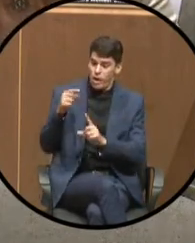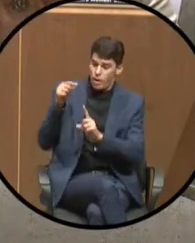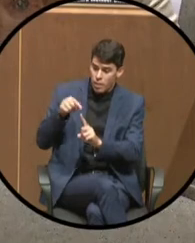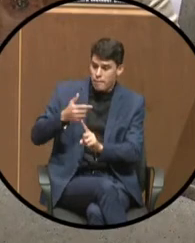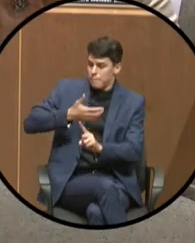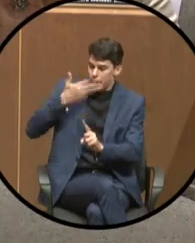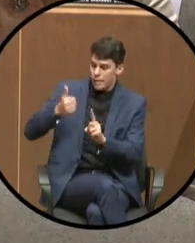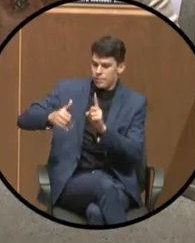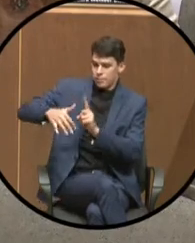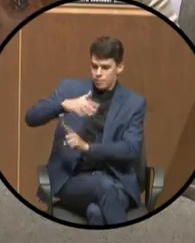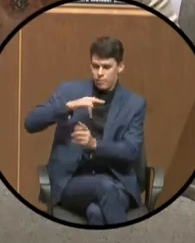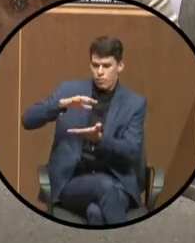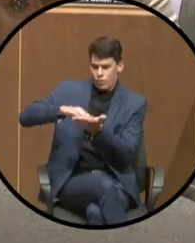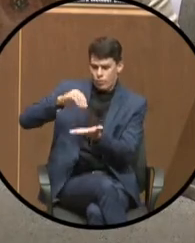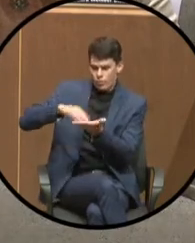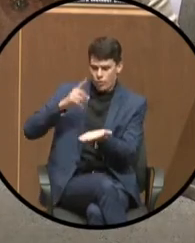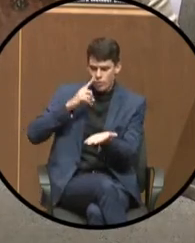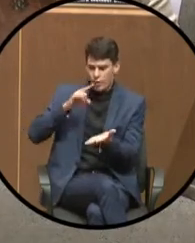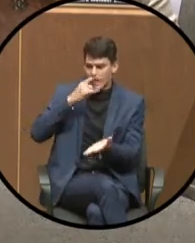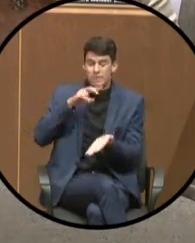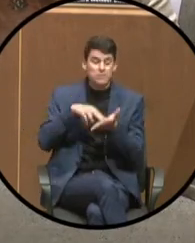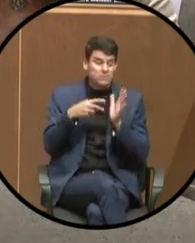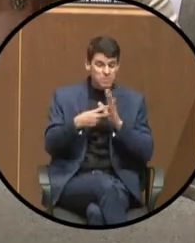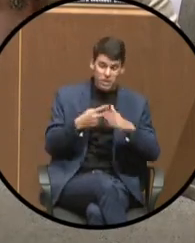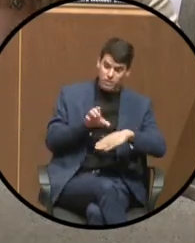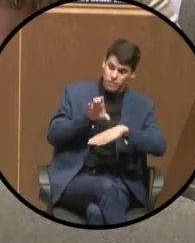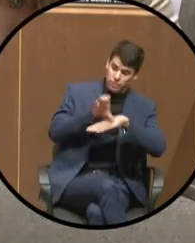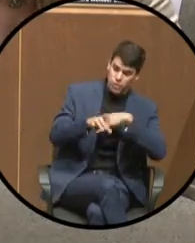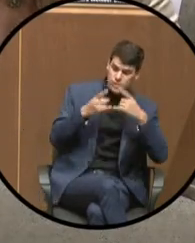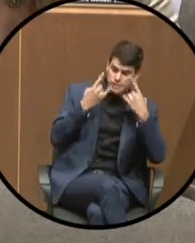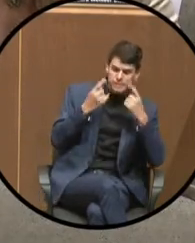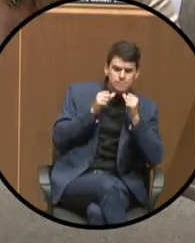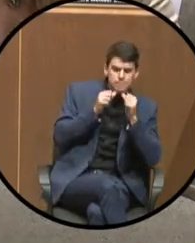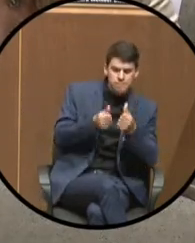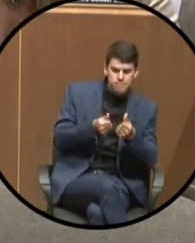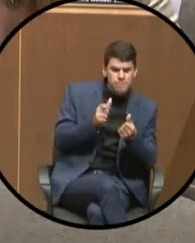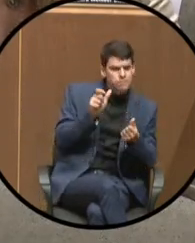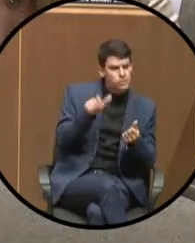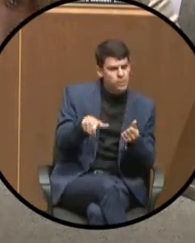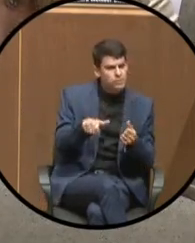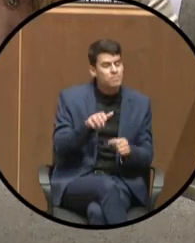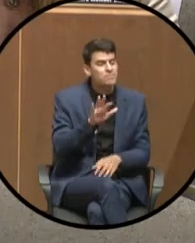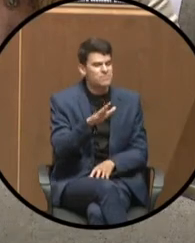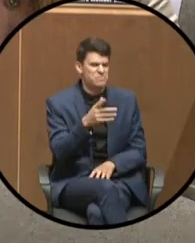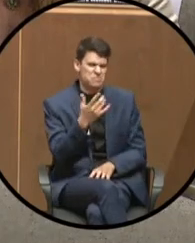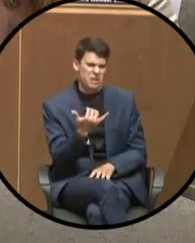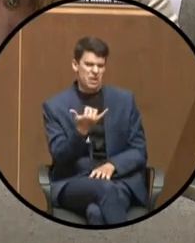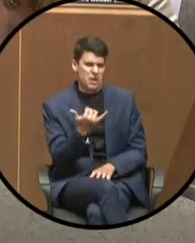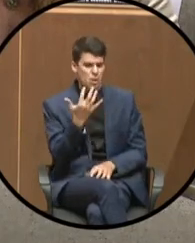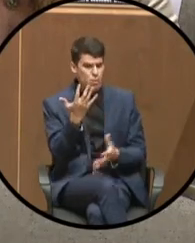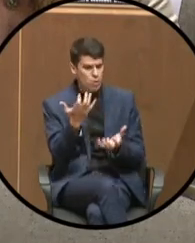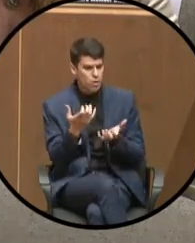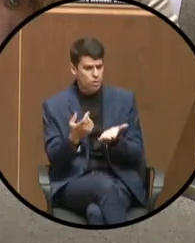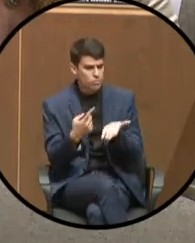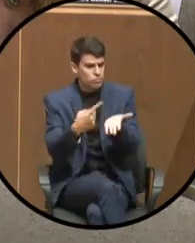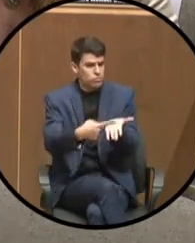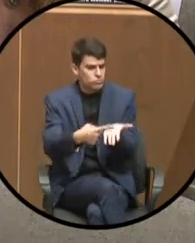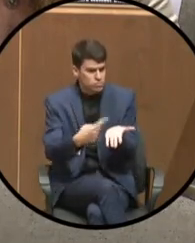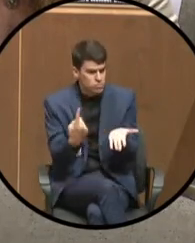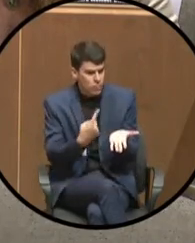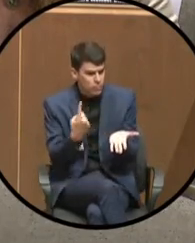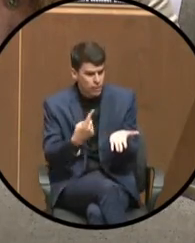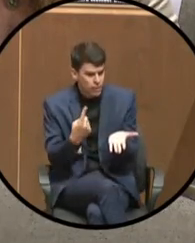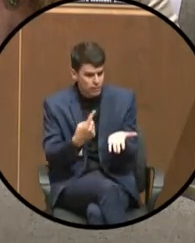for our kids, then forced masks should never be part of our school protocol ever again. I do have to touch upon something that was said by a board member at the